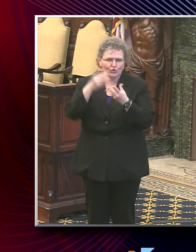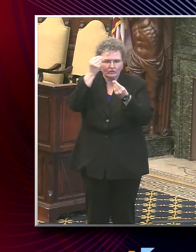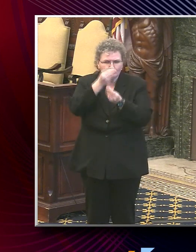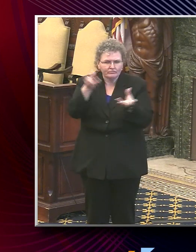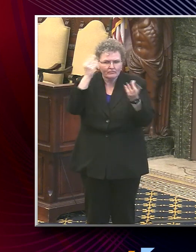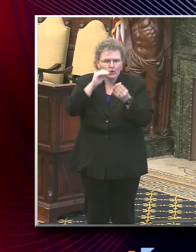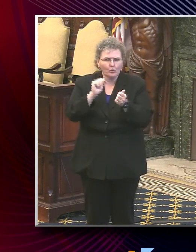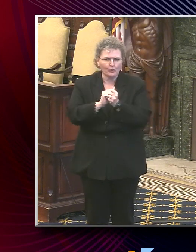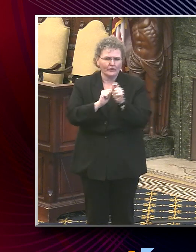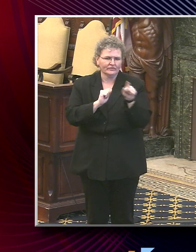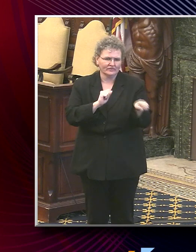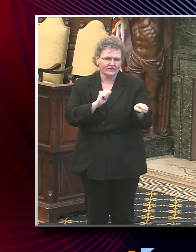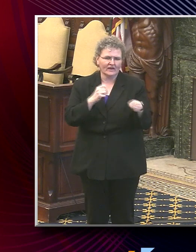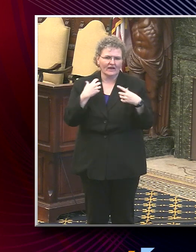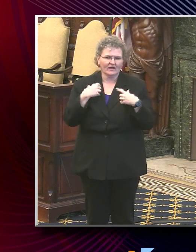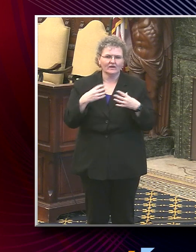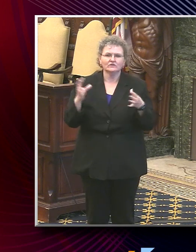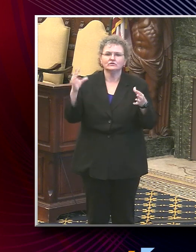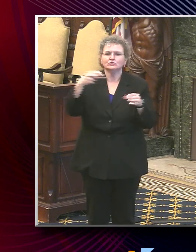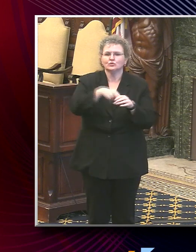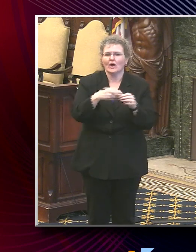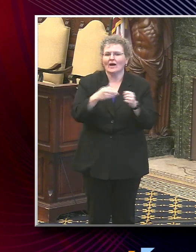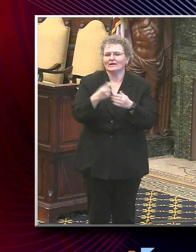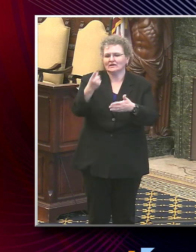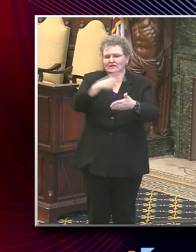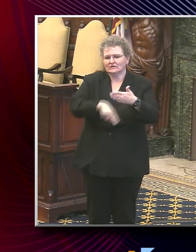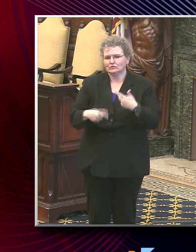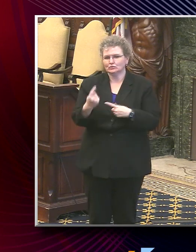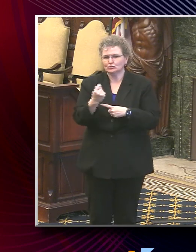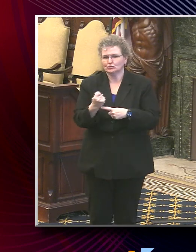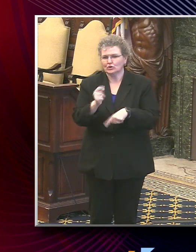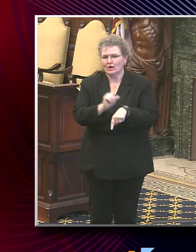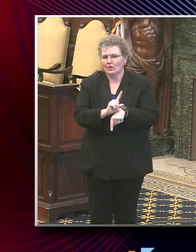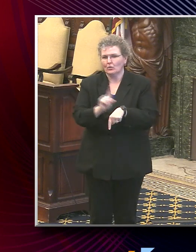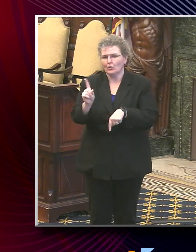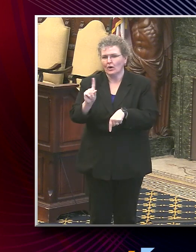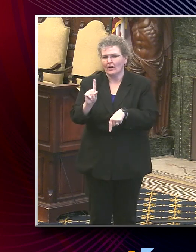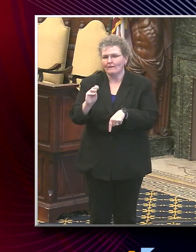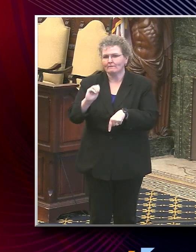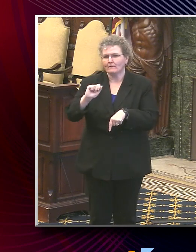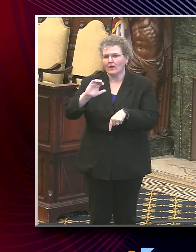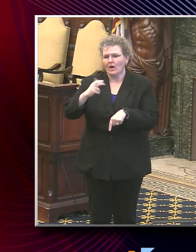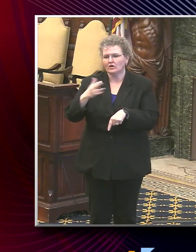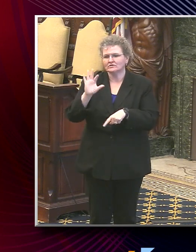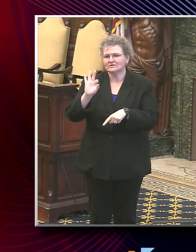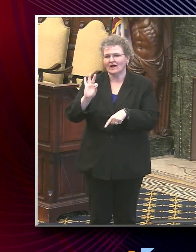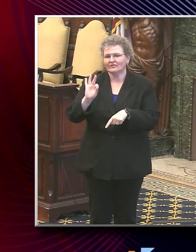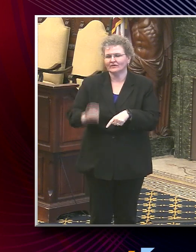And then we will join you back again here next Tuesday, March 9th. Thank you.